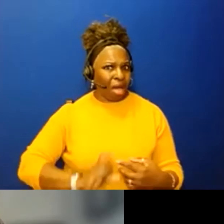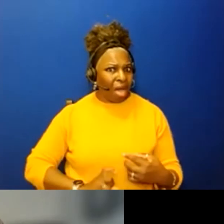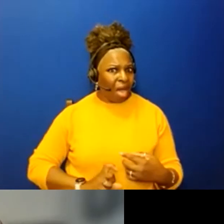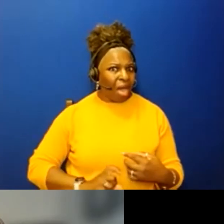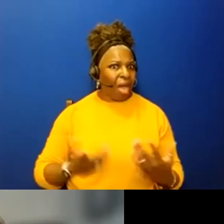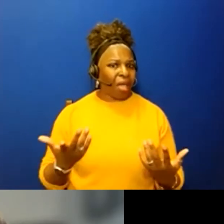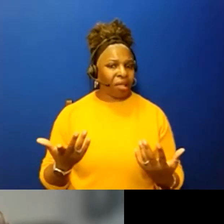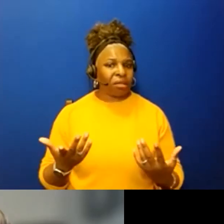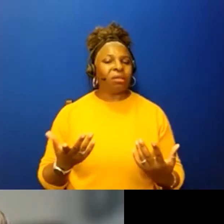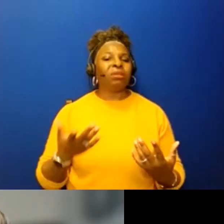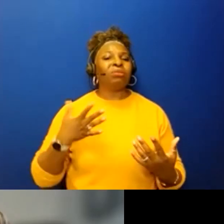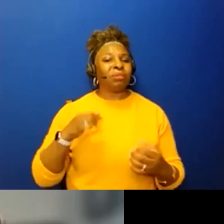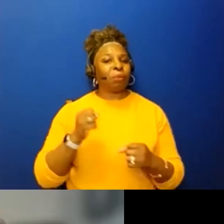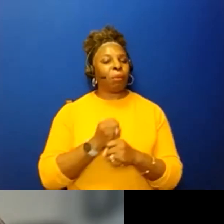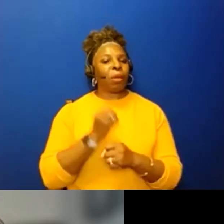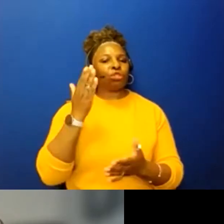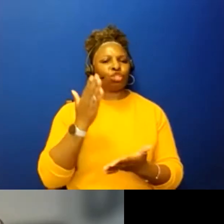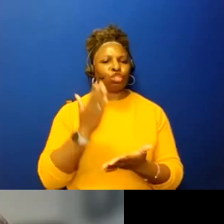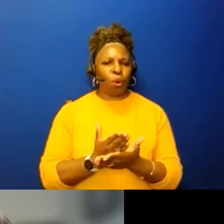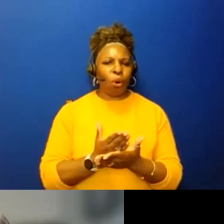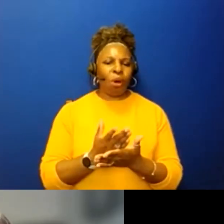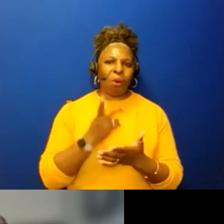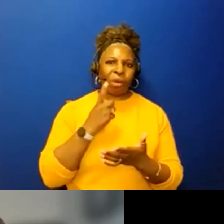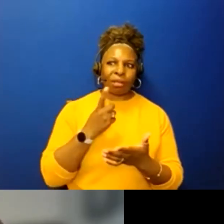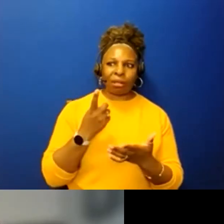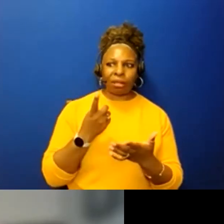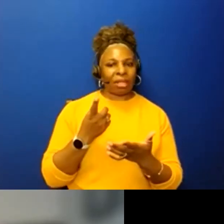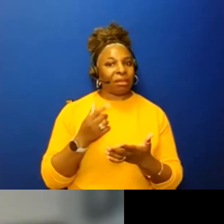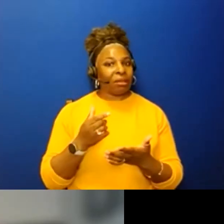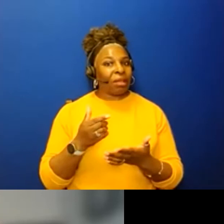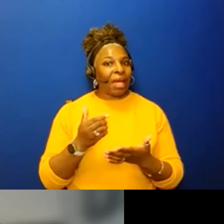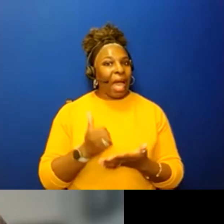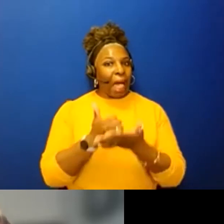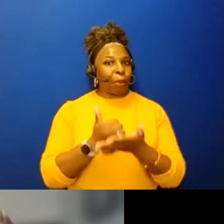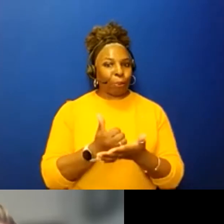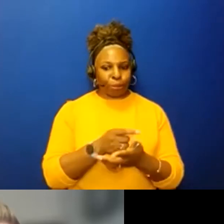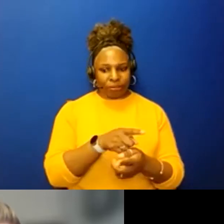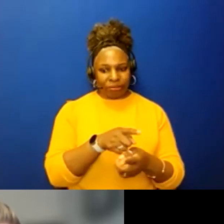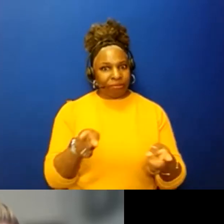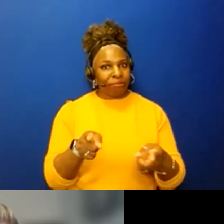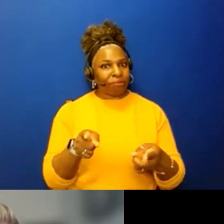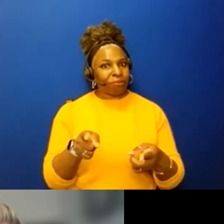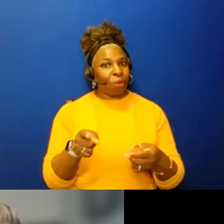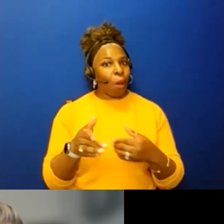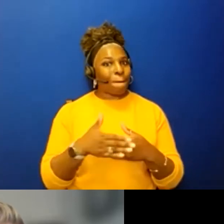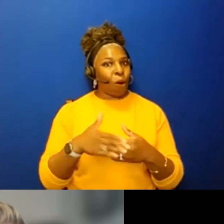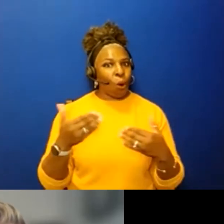make sure we could do what we everything possible to keep people more active. So we took all our